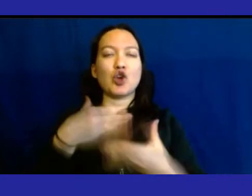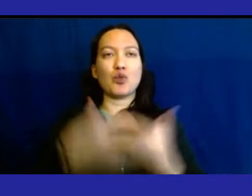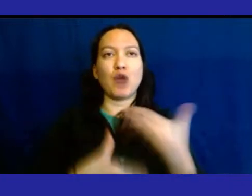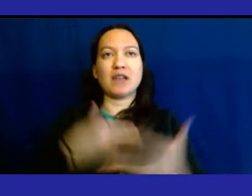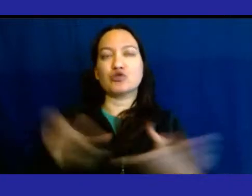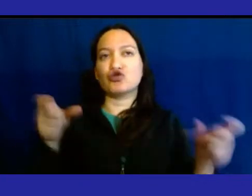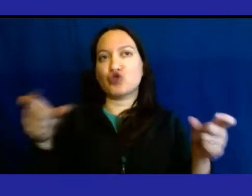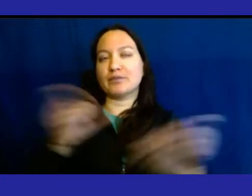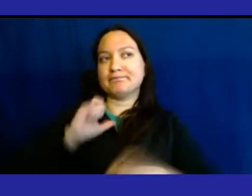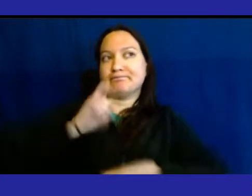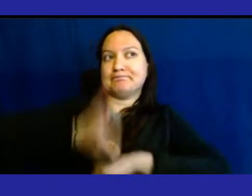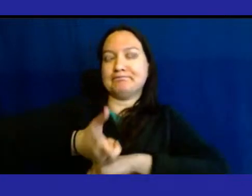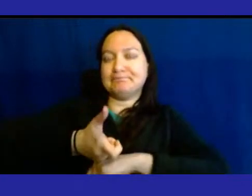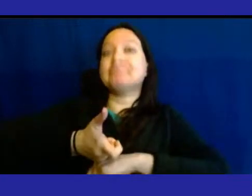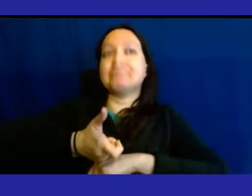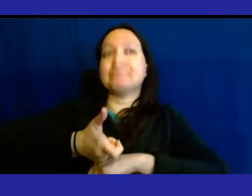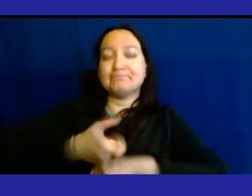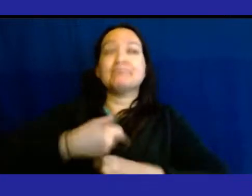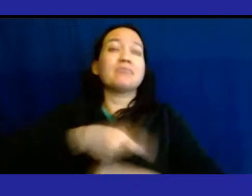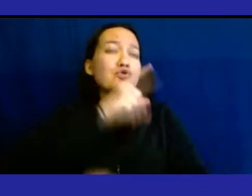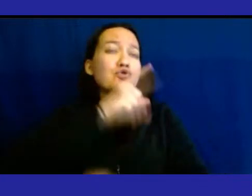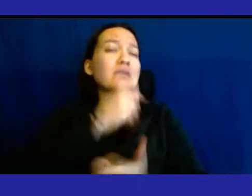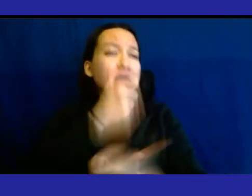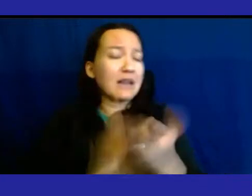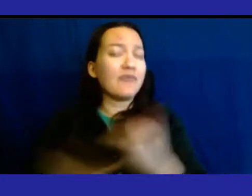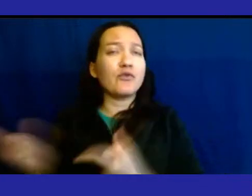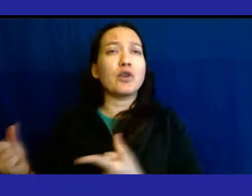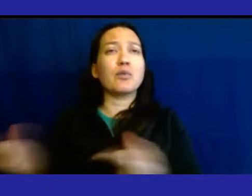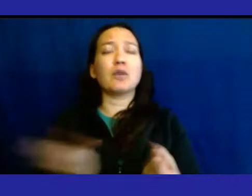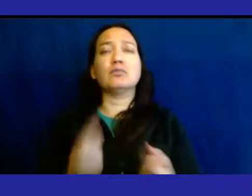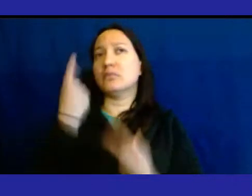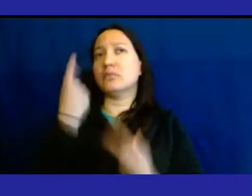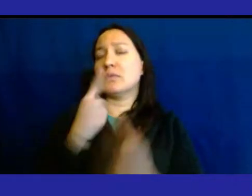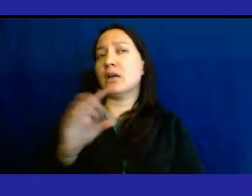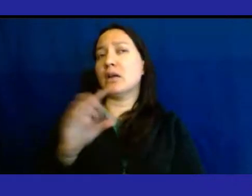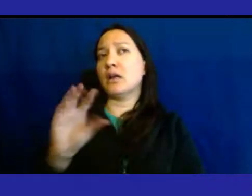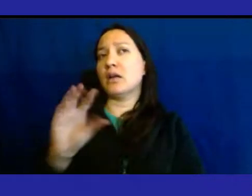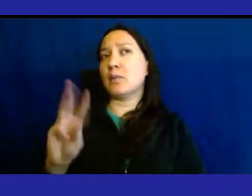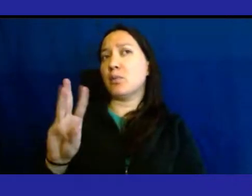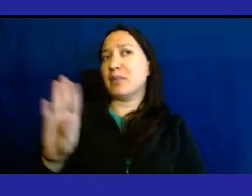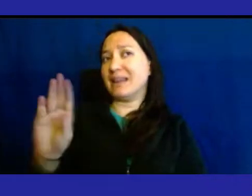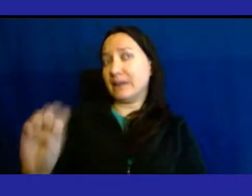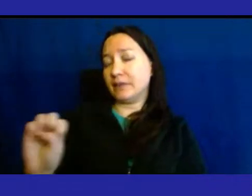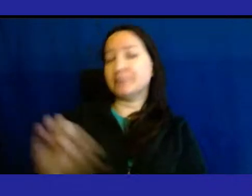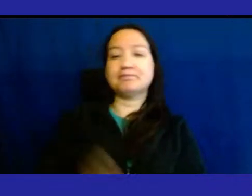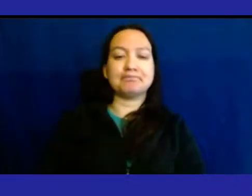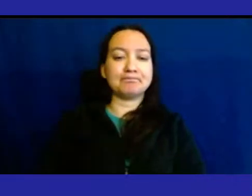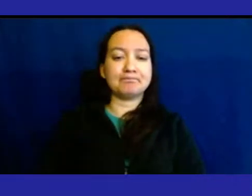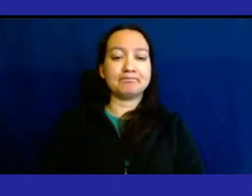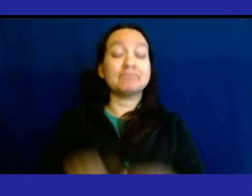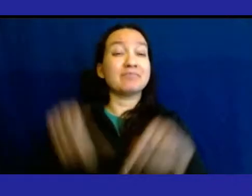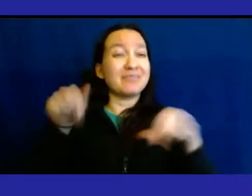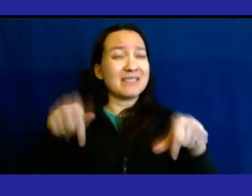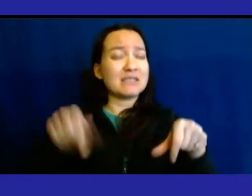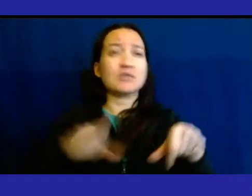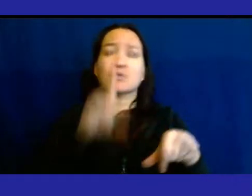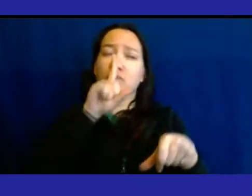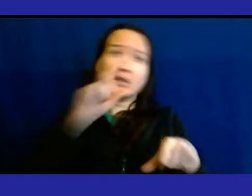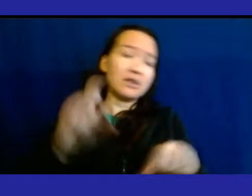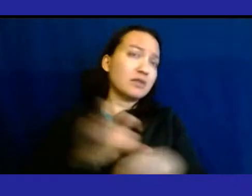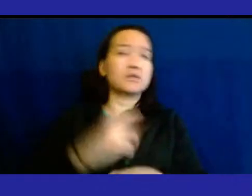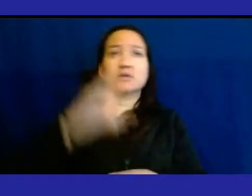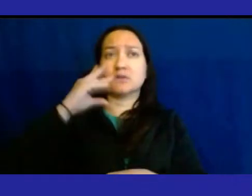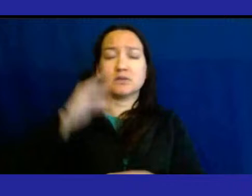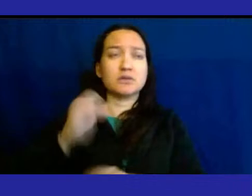that are in place to ensure that every procurement has consideration of MWBE. This is really where the rubber hits the road. We can do a